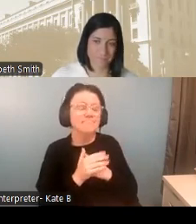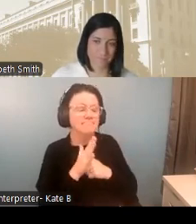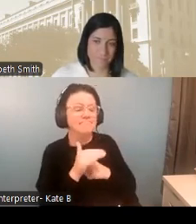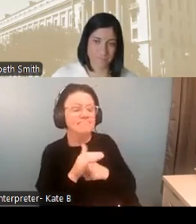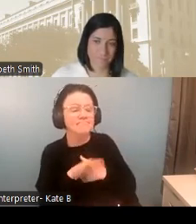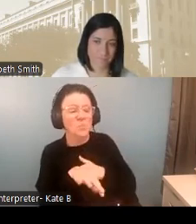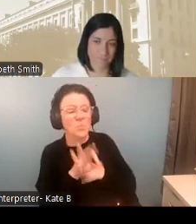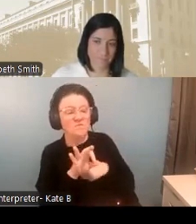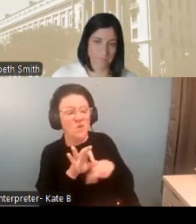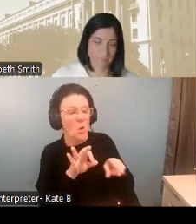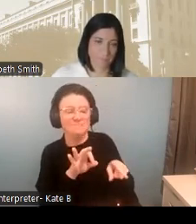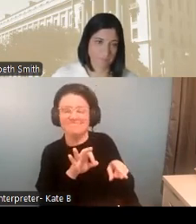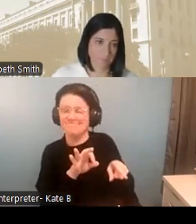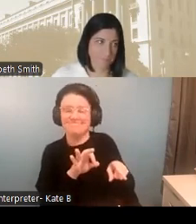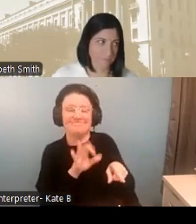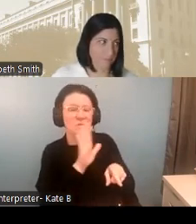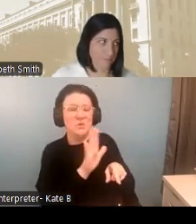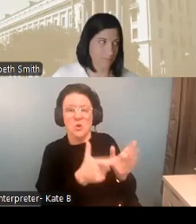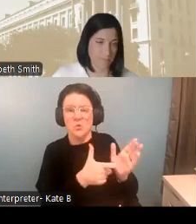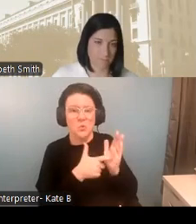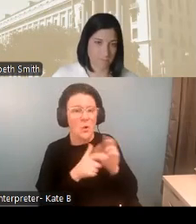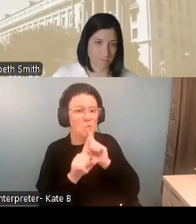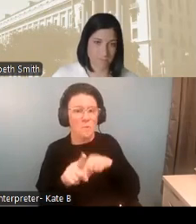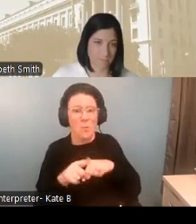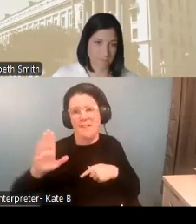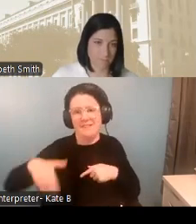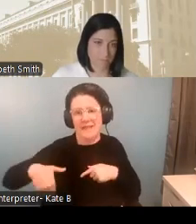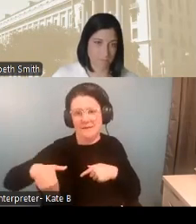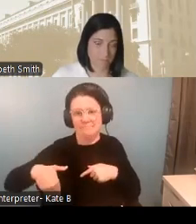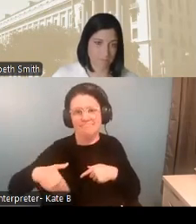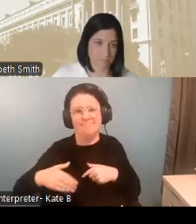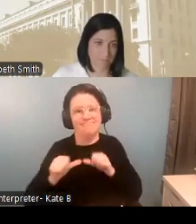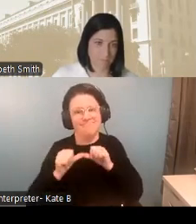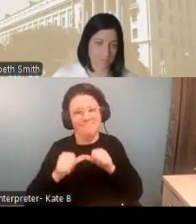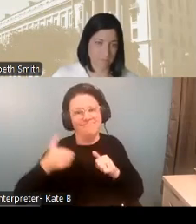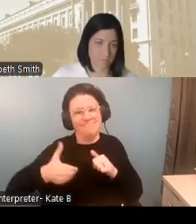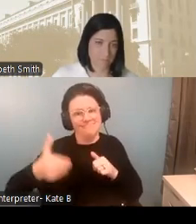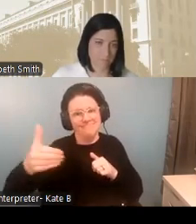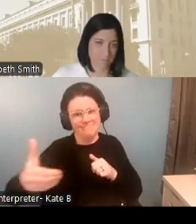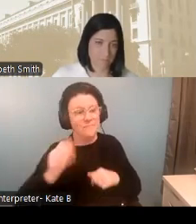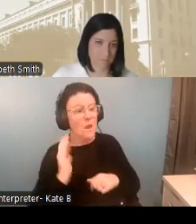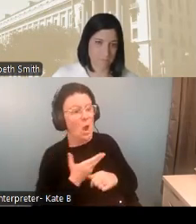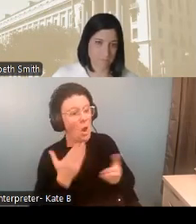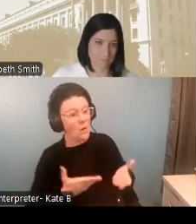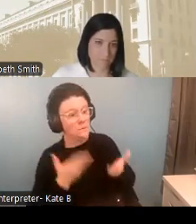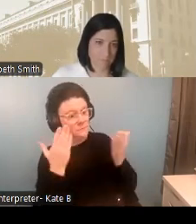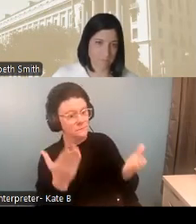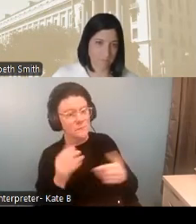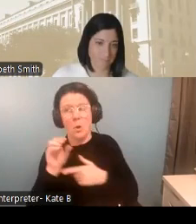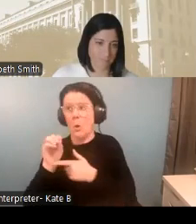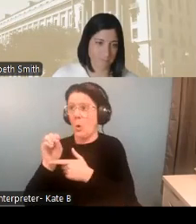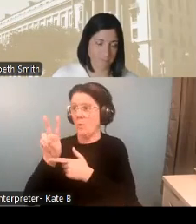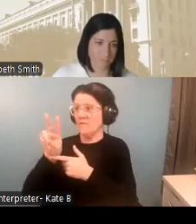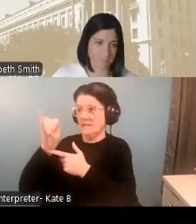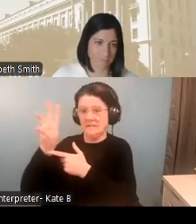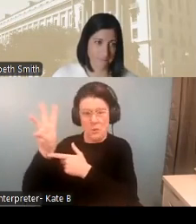auditee consistently submitted their required reports late. And therefore, our recommendation would be that OVW or the